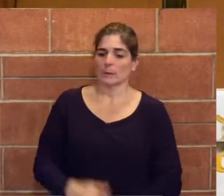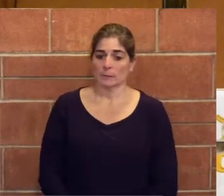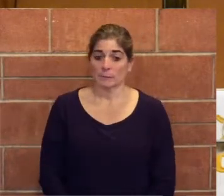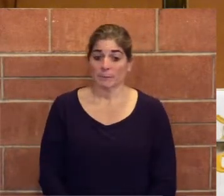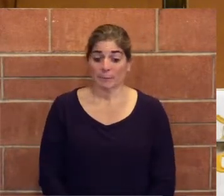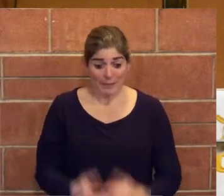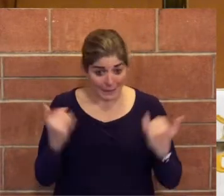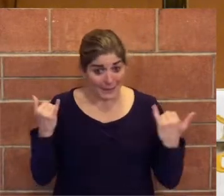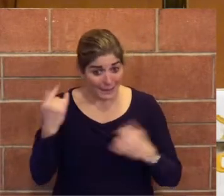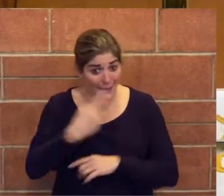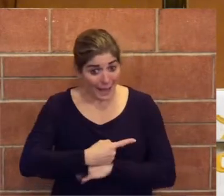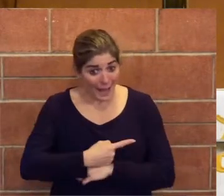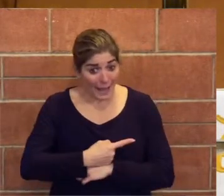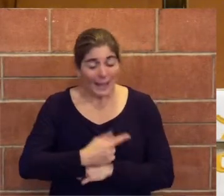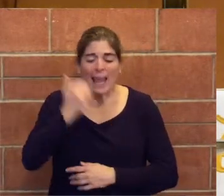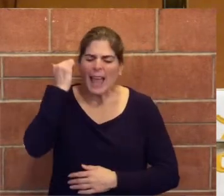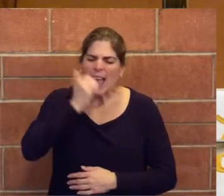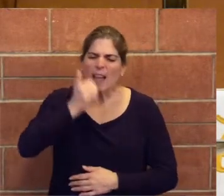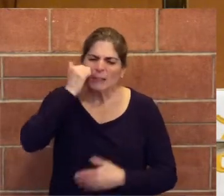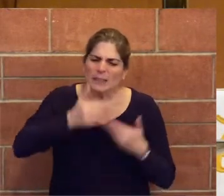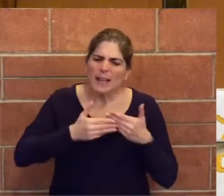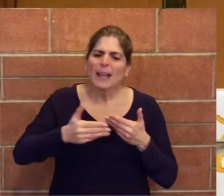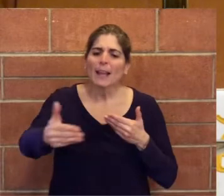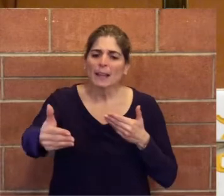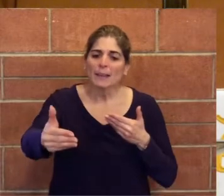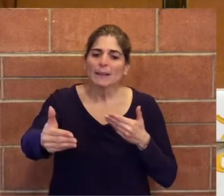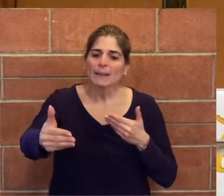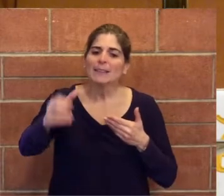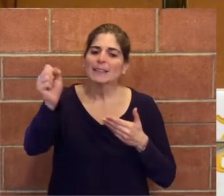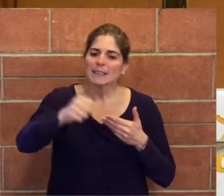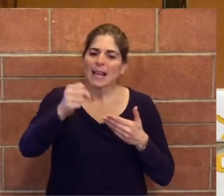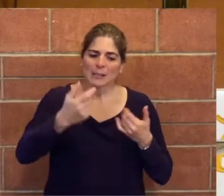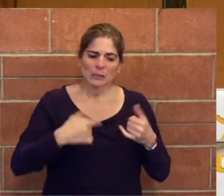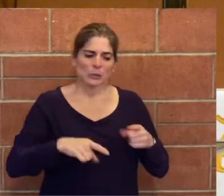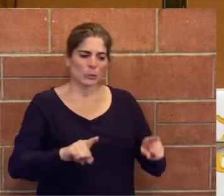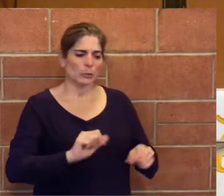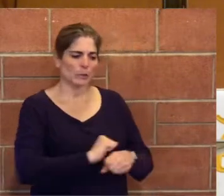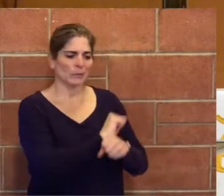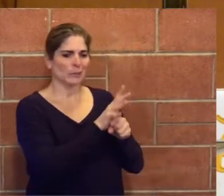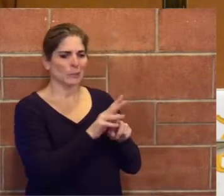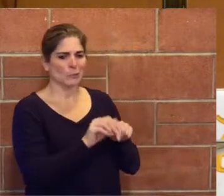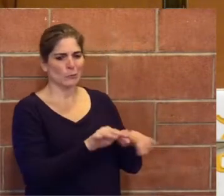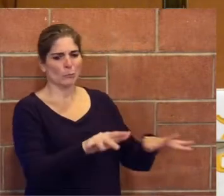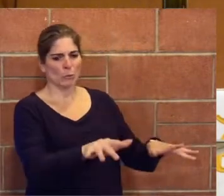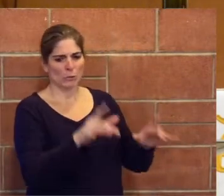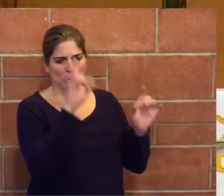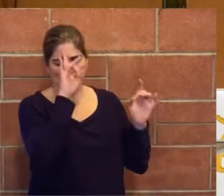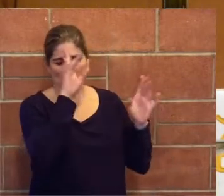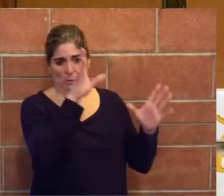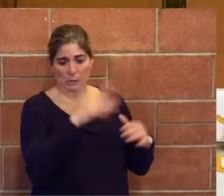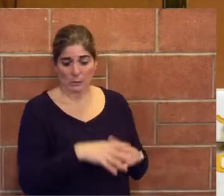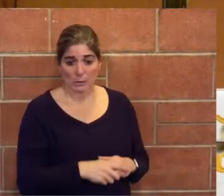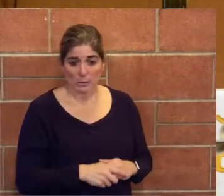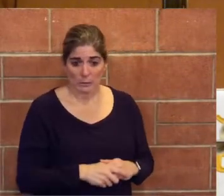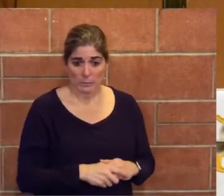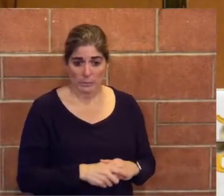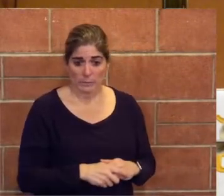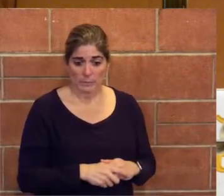us today, every day, even or especially through